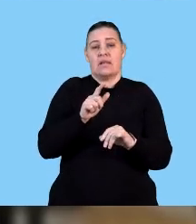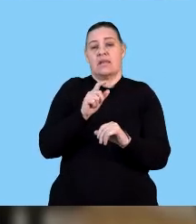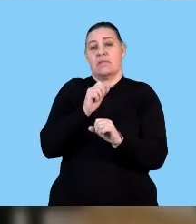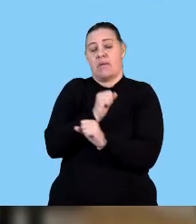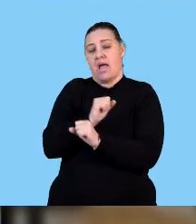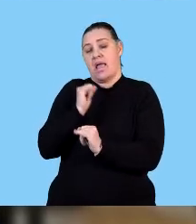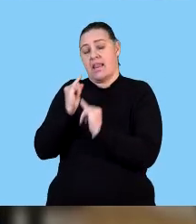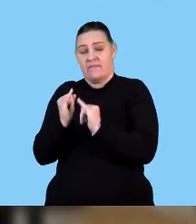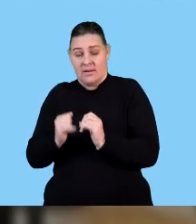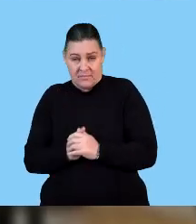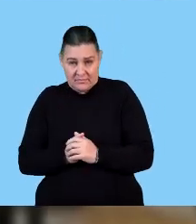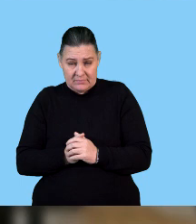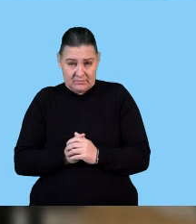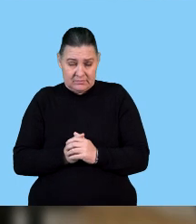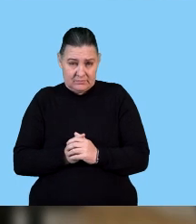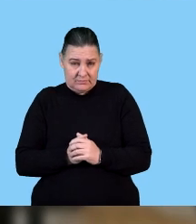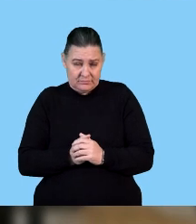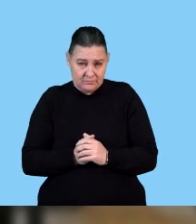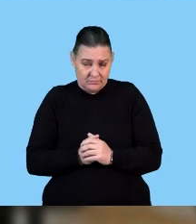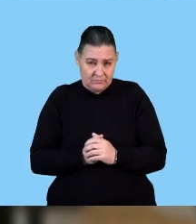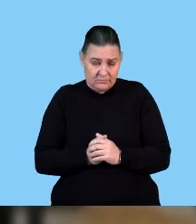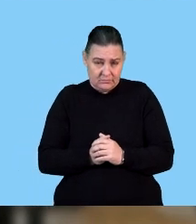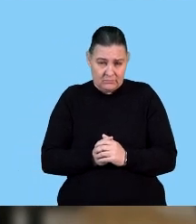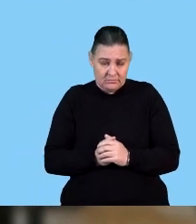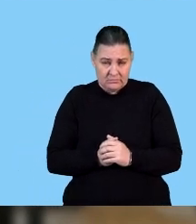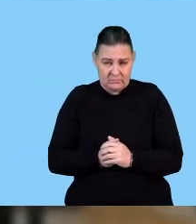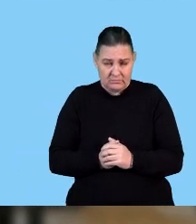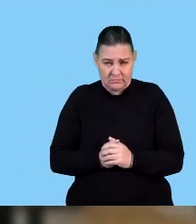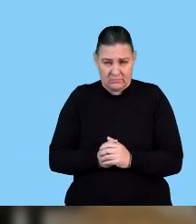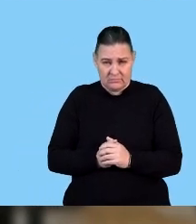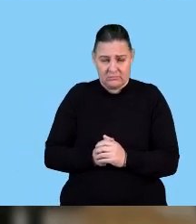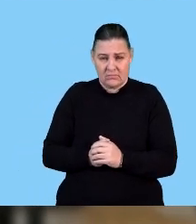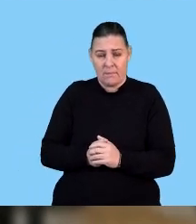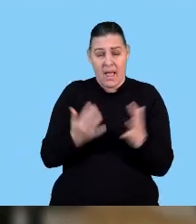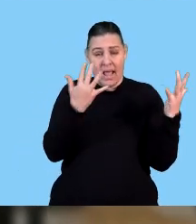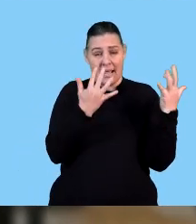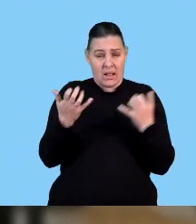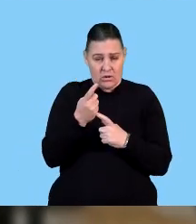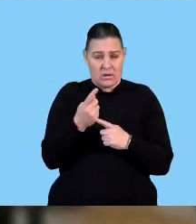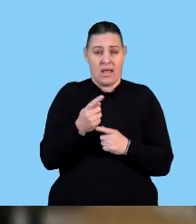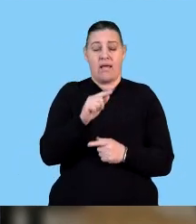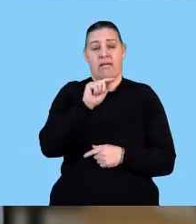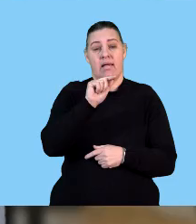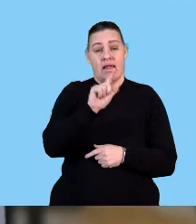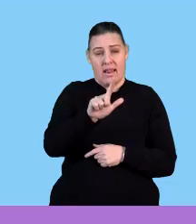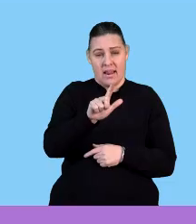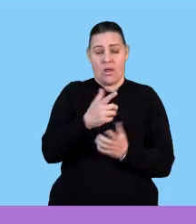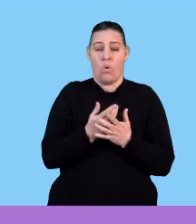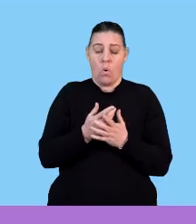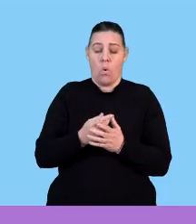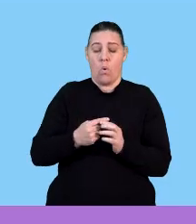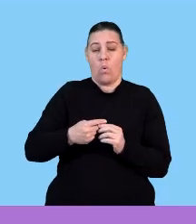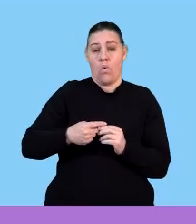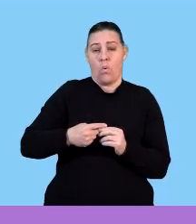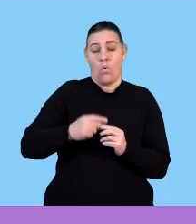by 11 meters. So what I think we should do is we've got to calculate the length or